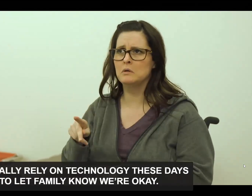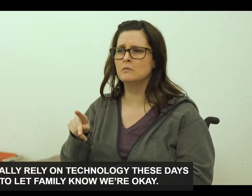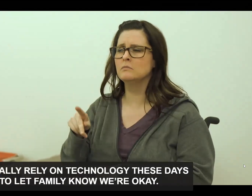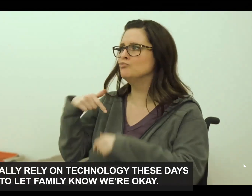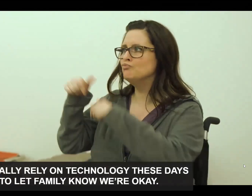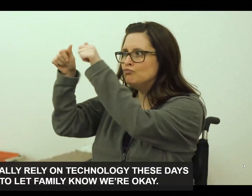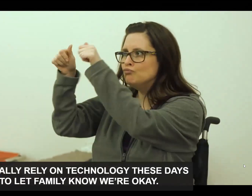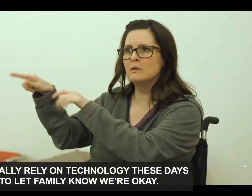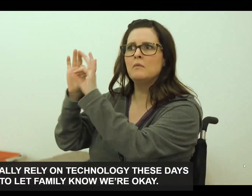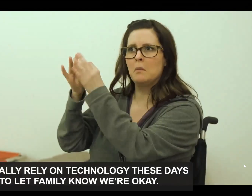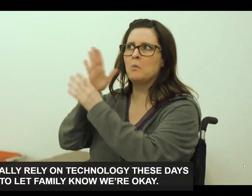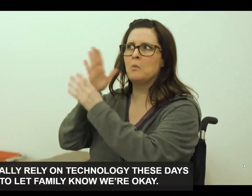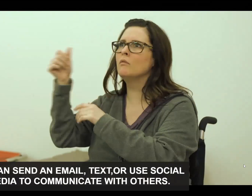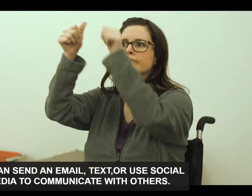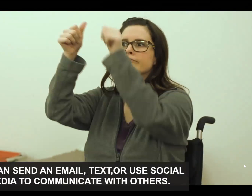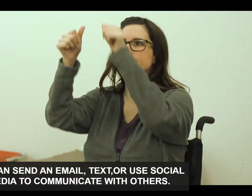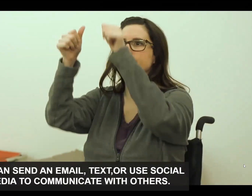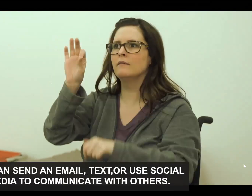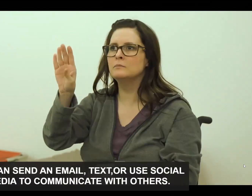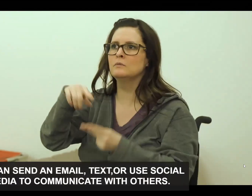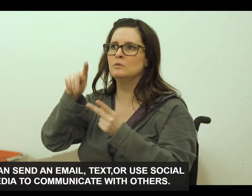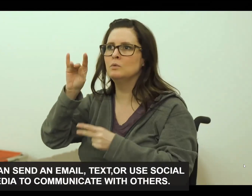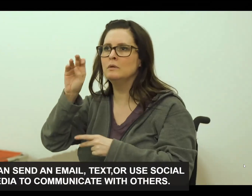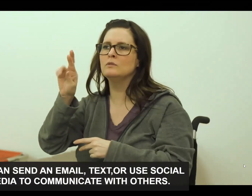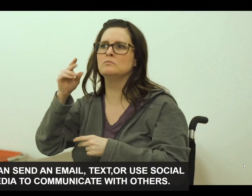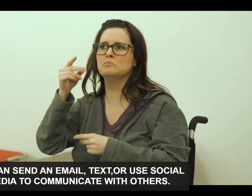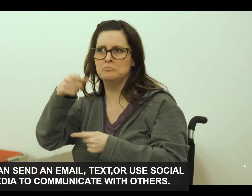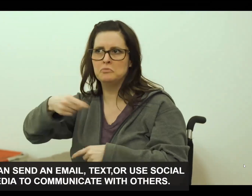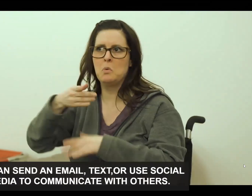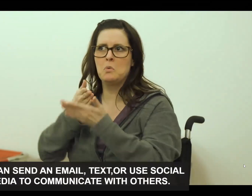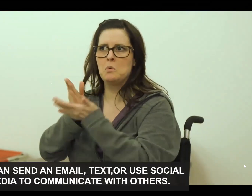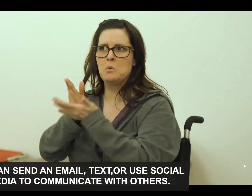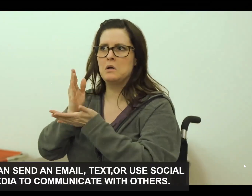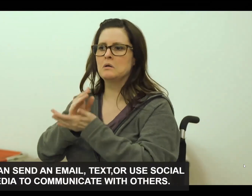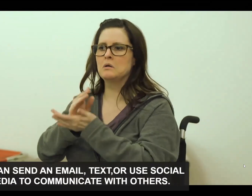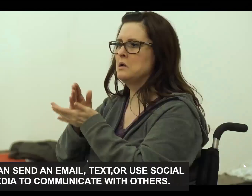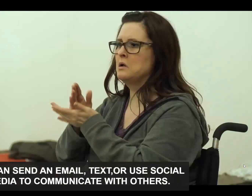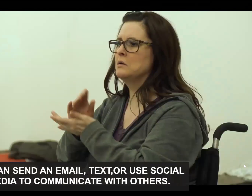We can send an email, text, or use social media to communicate with others.